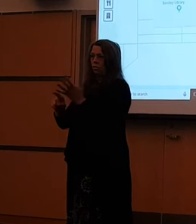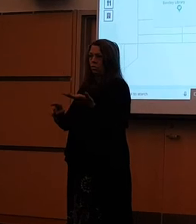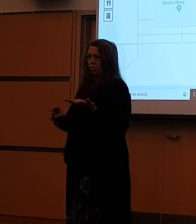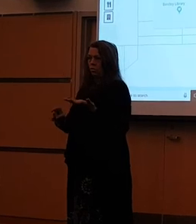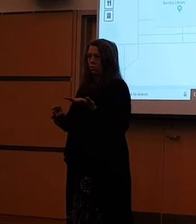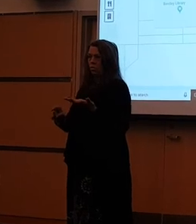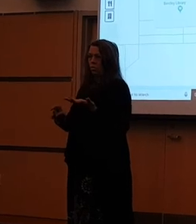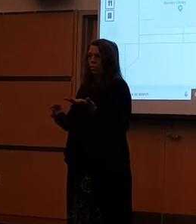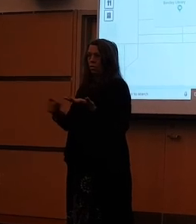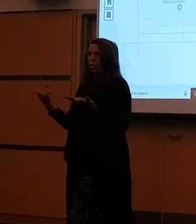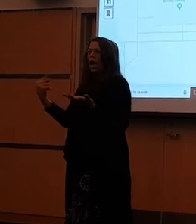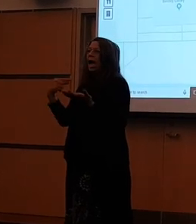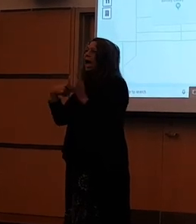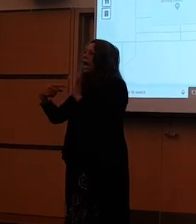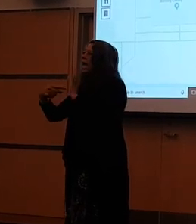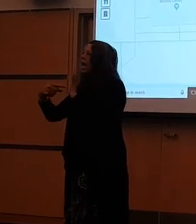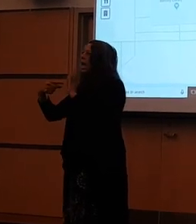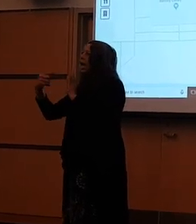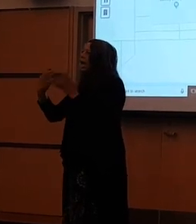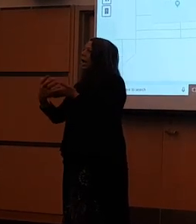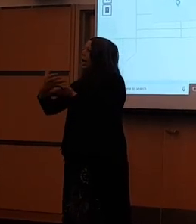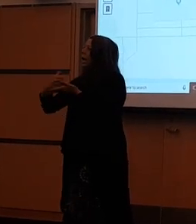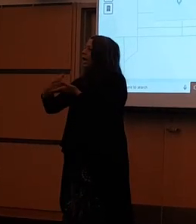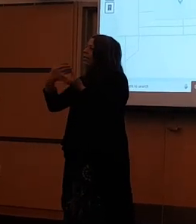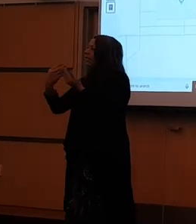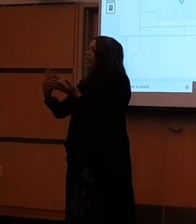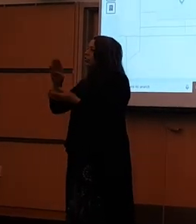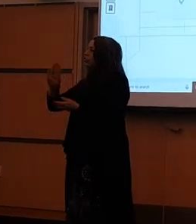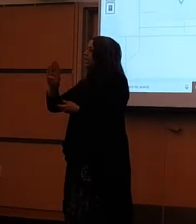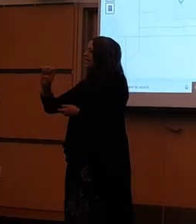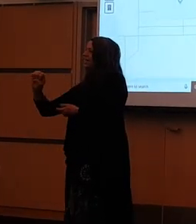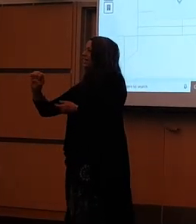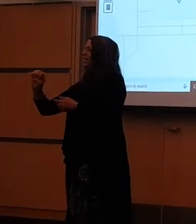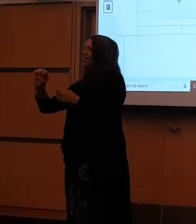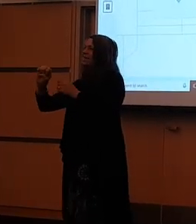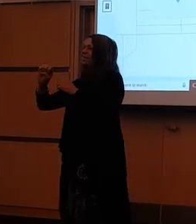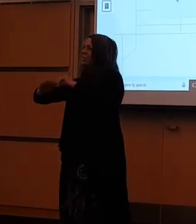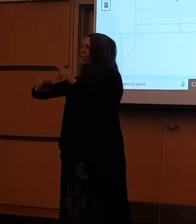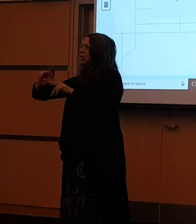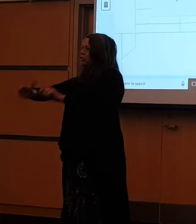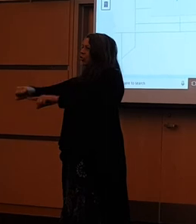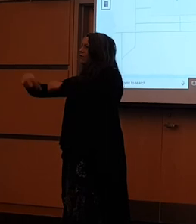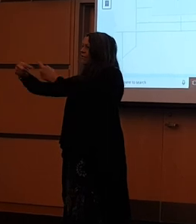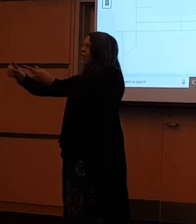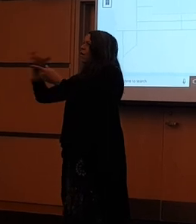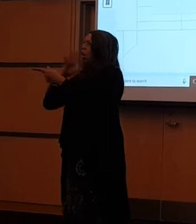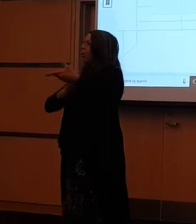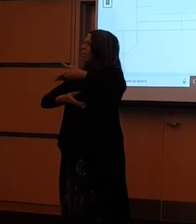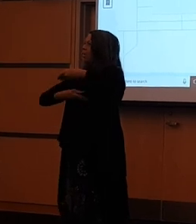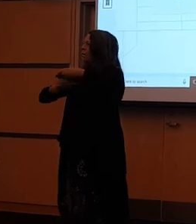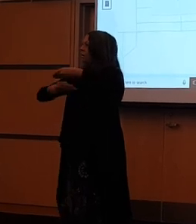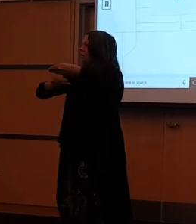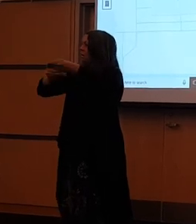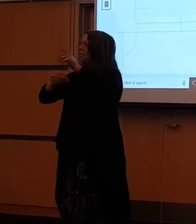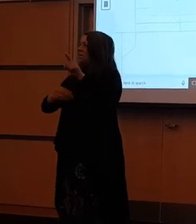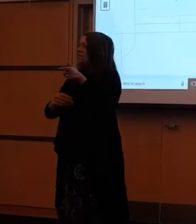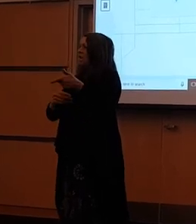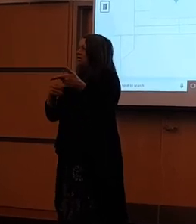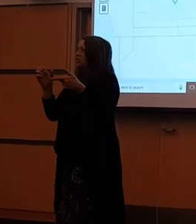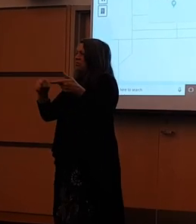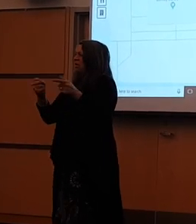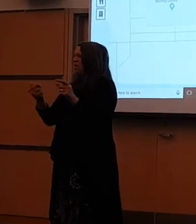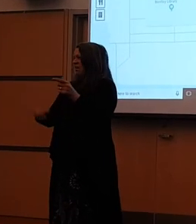have information for the B and the E buildings, so it's going to be a little bit limited, but it can easily be